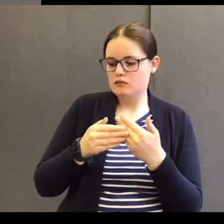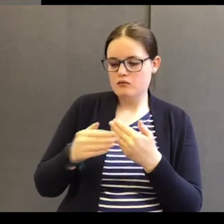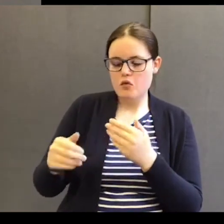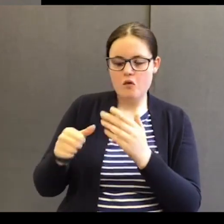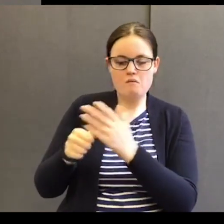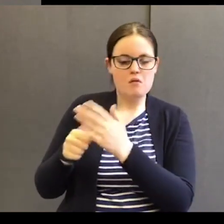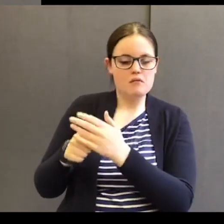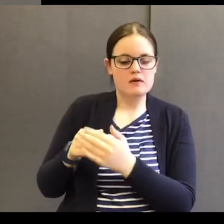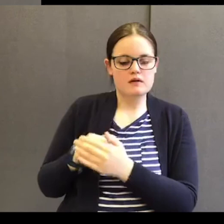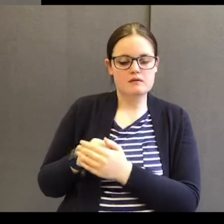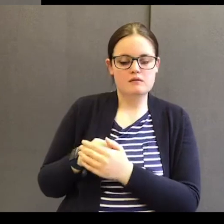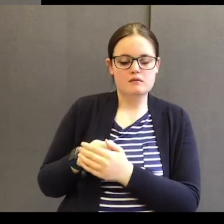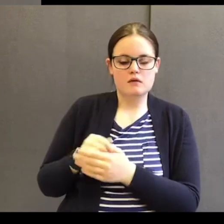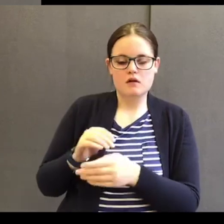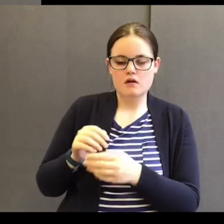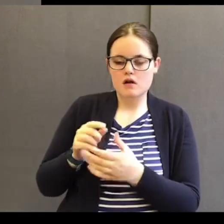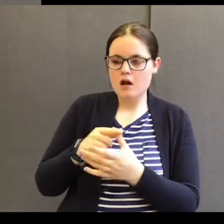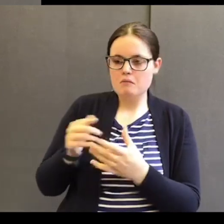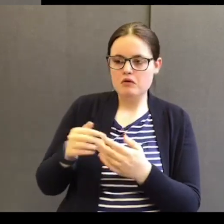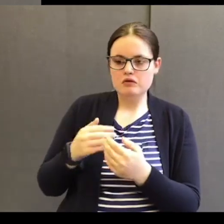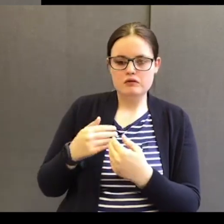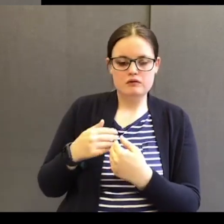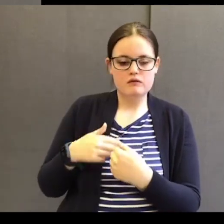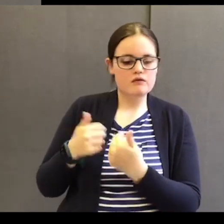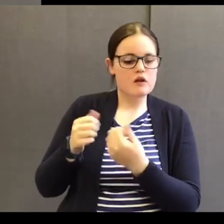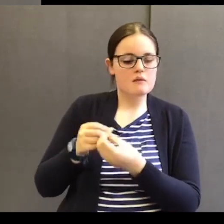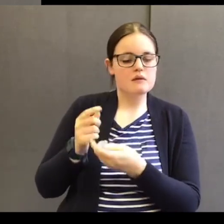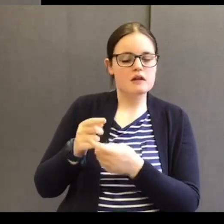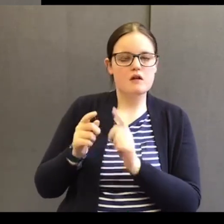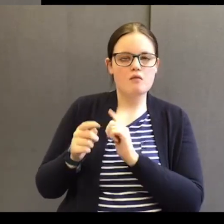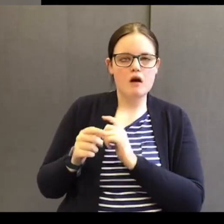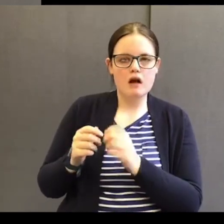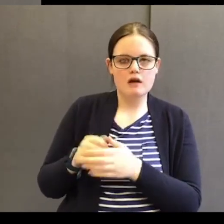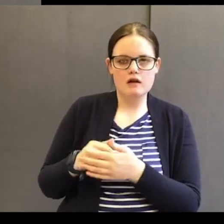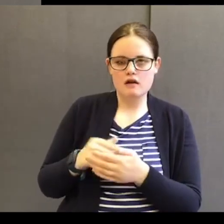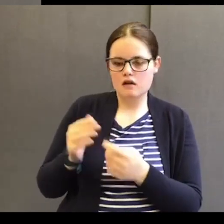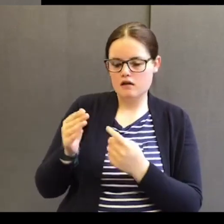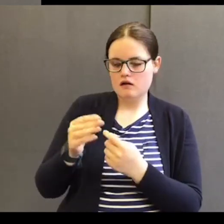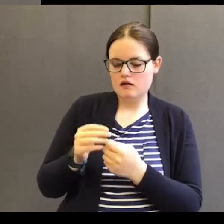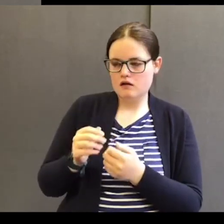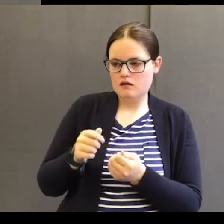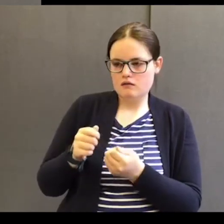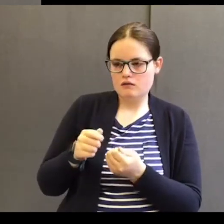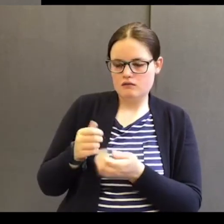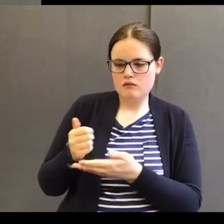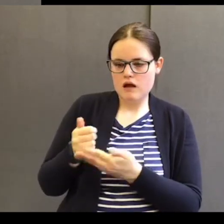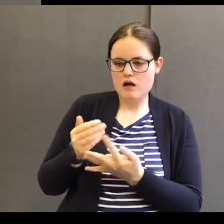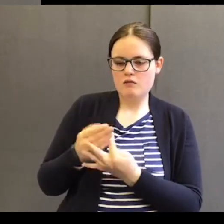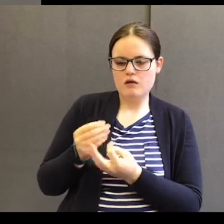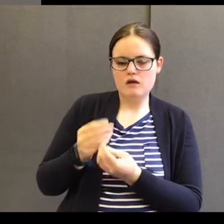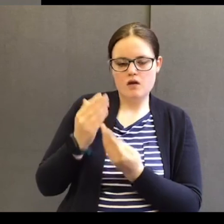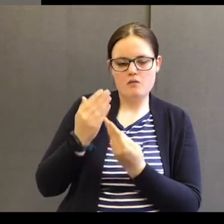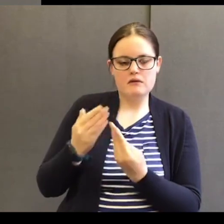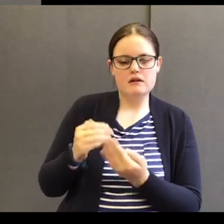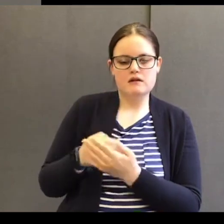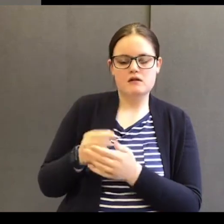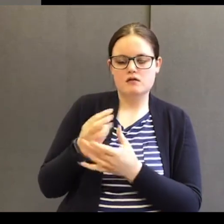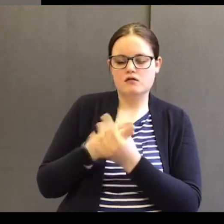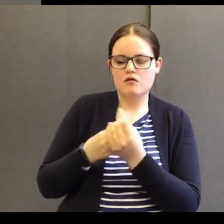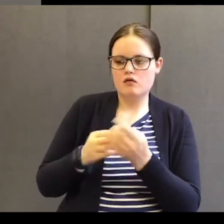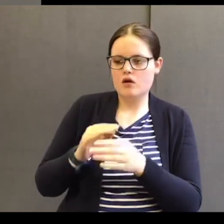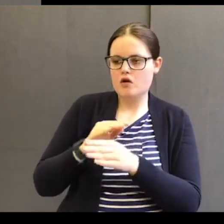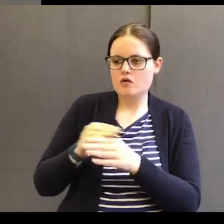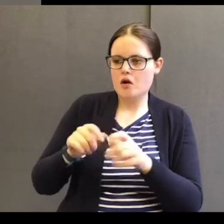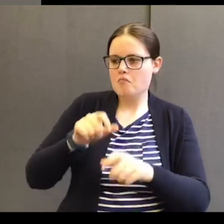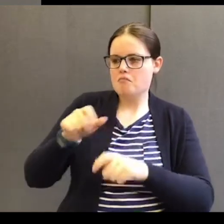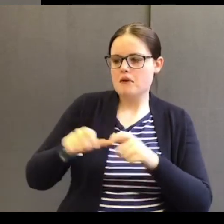lead to even further problems. They did not mind, because they were driven by obedience